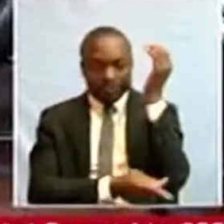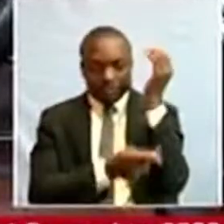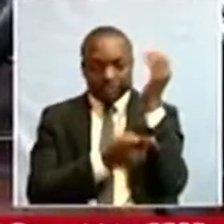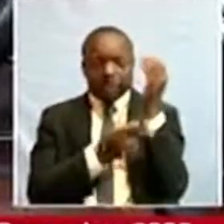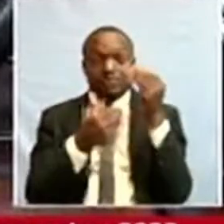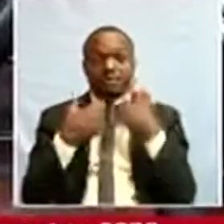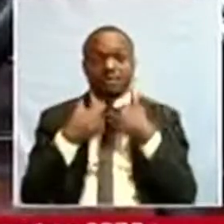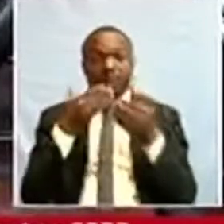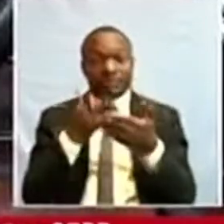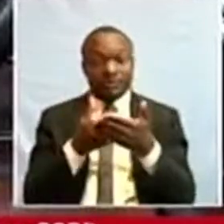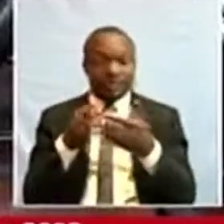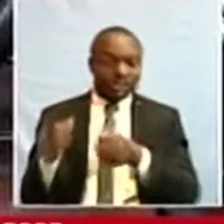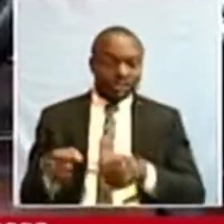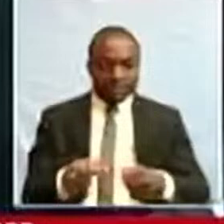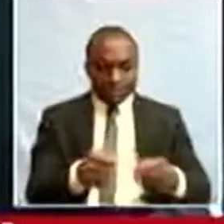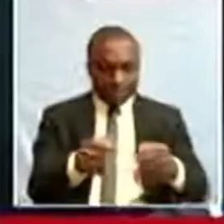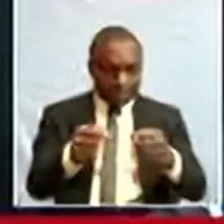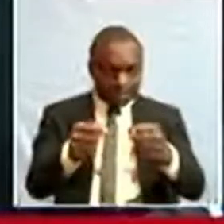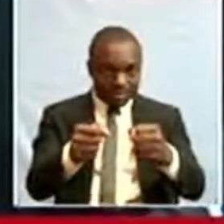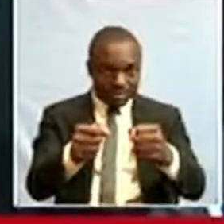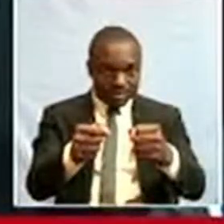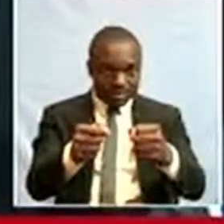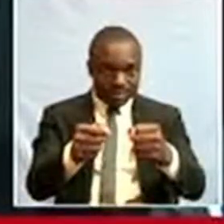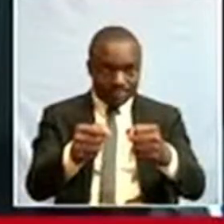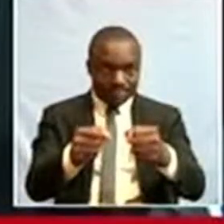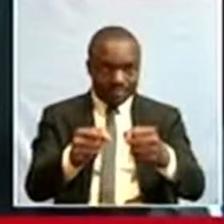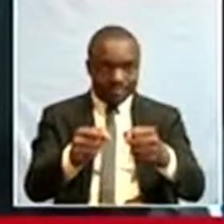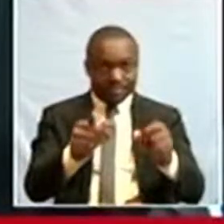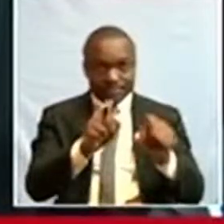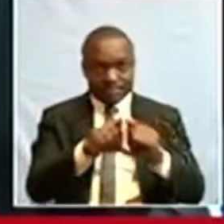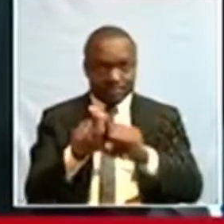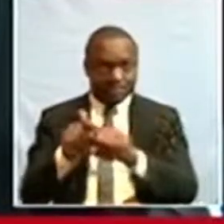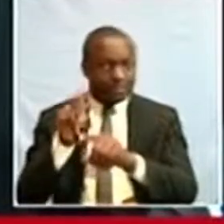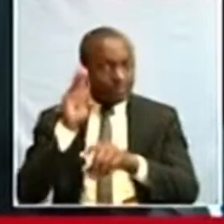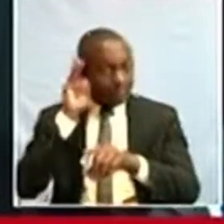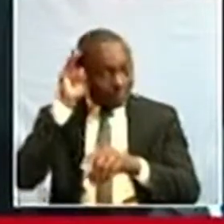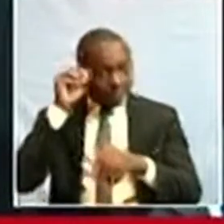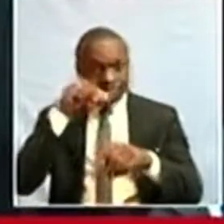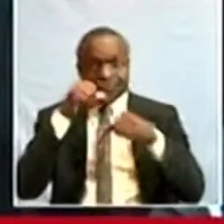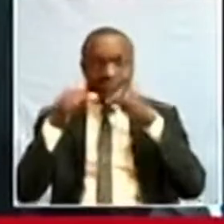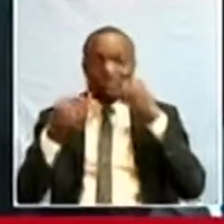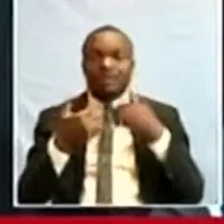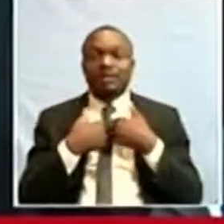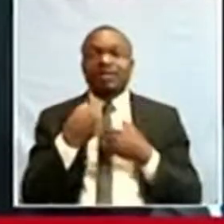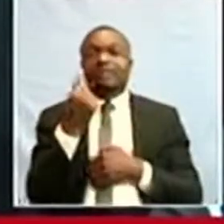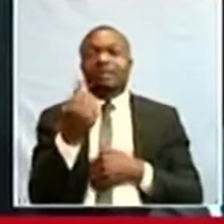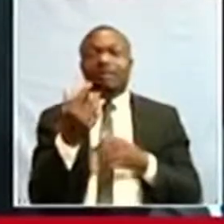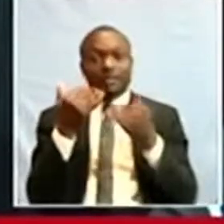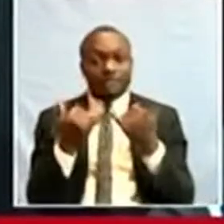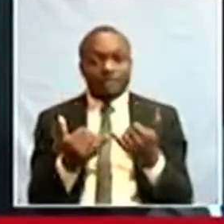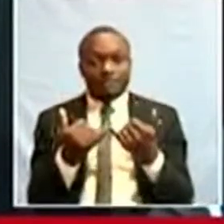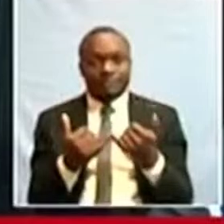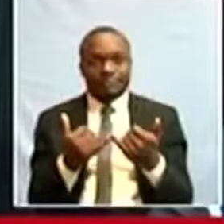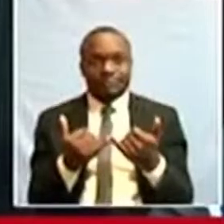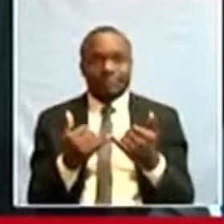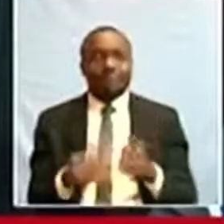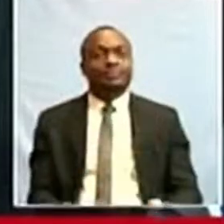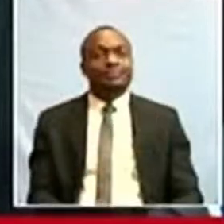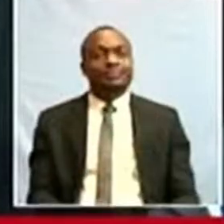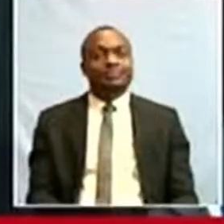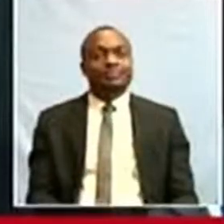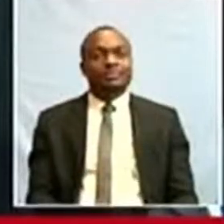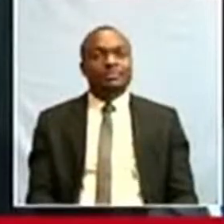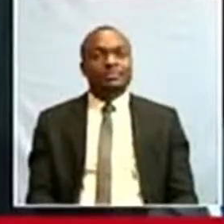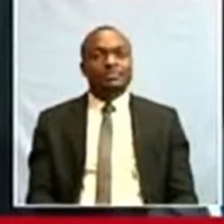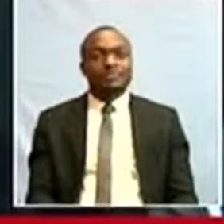this database automated. Also, Minister of Agriculture have one. Now,